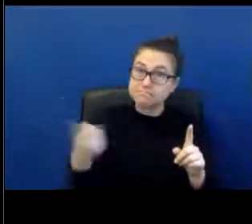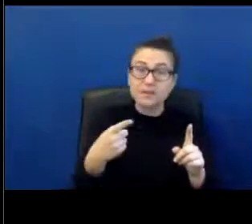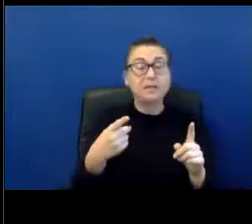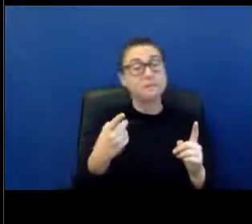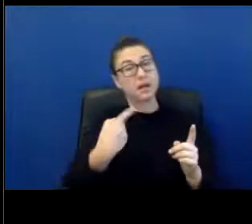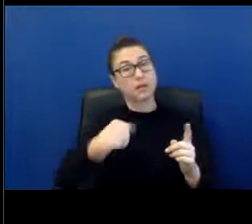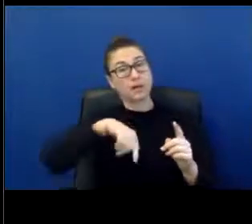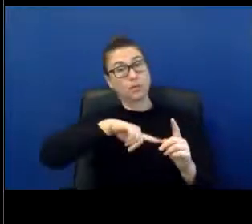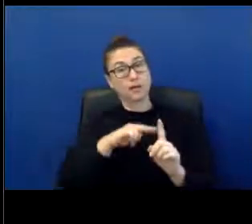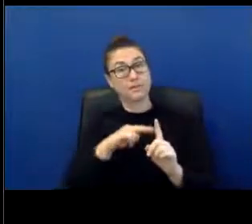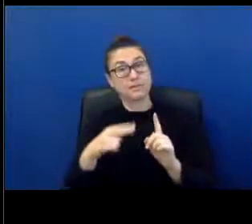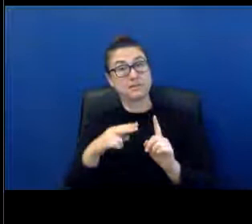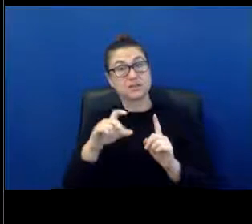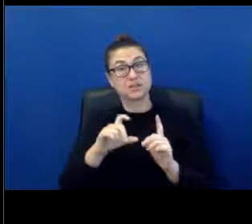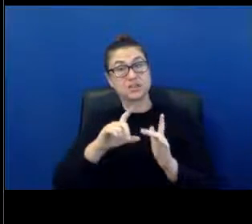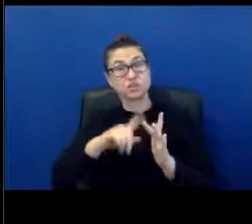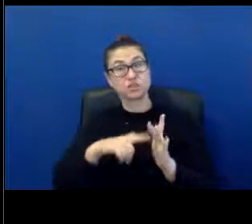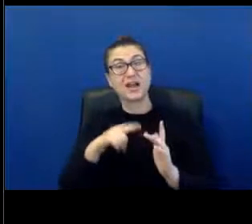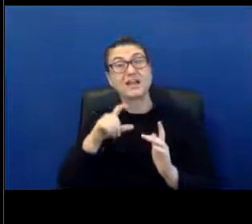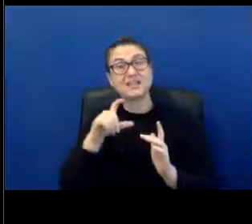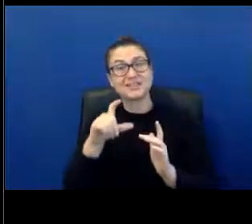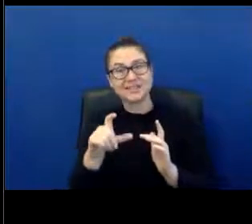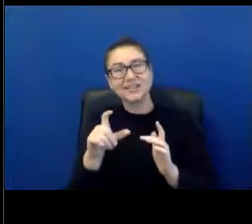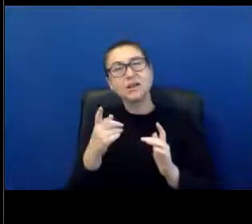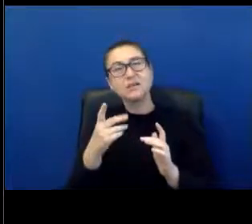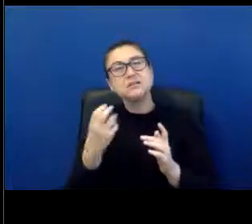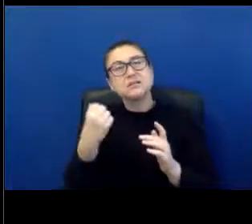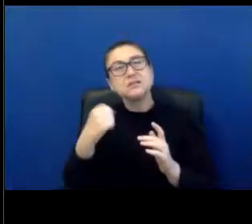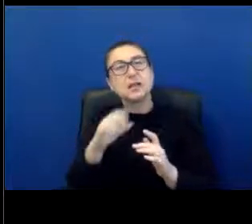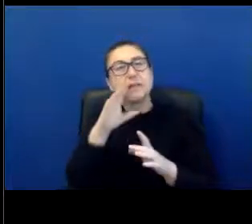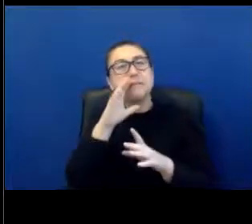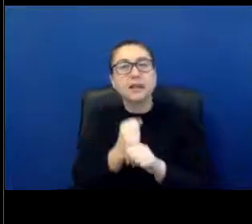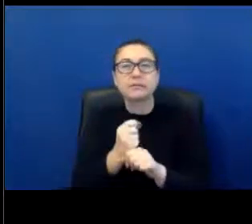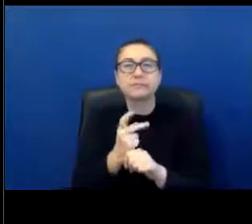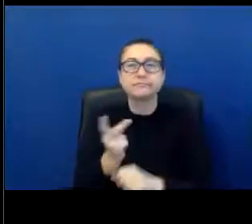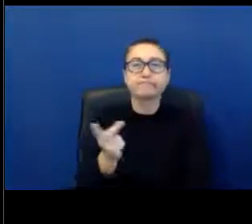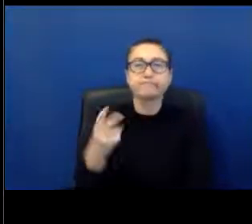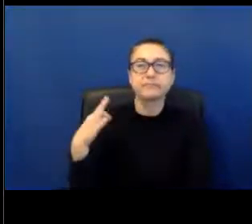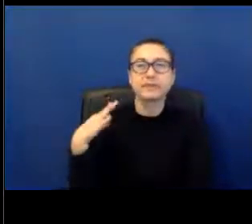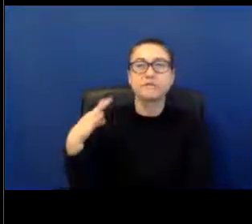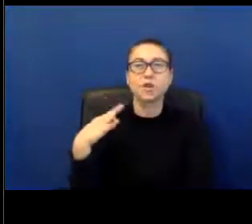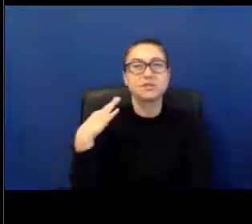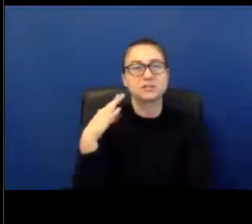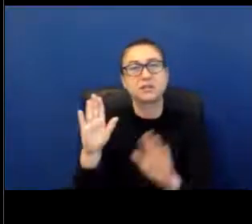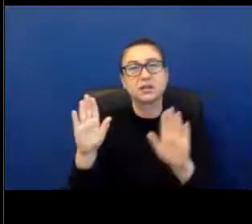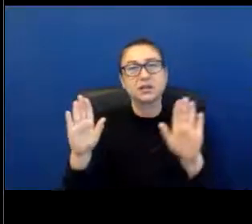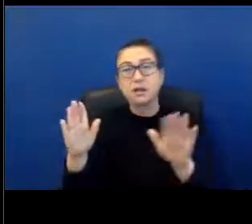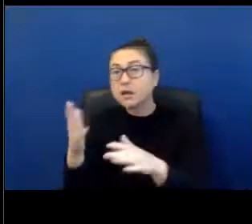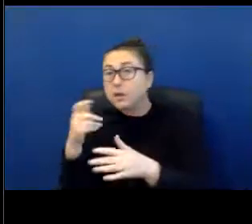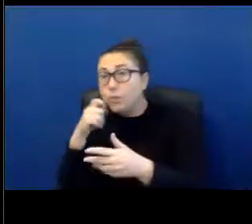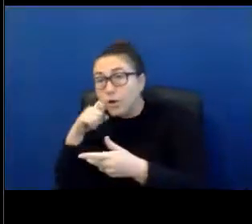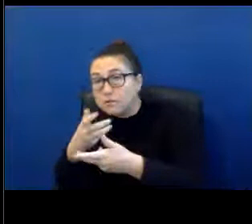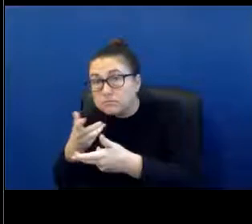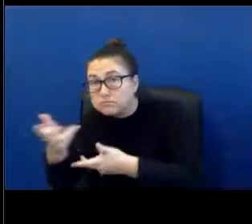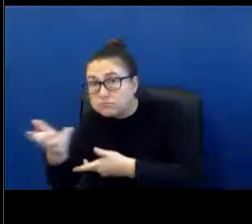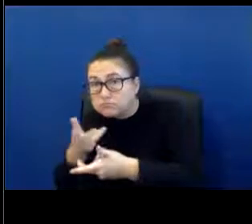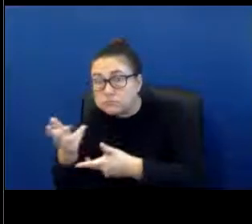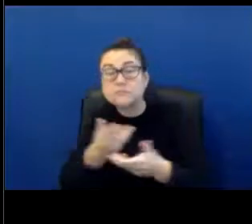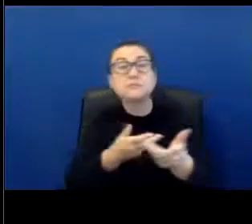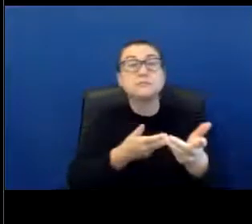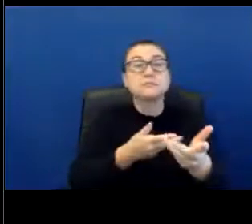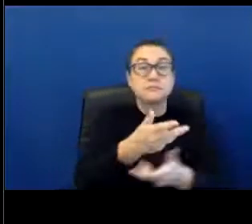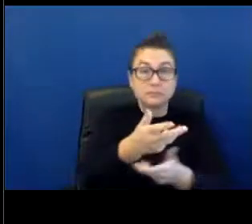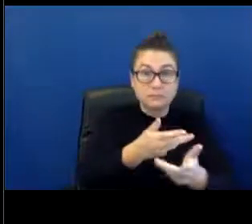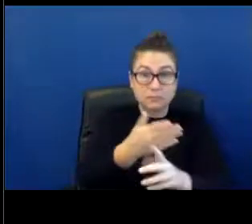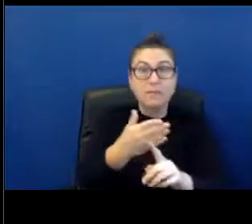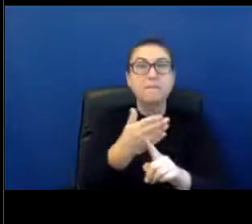process. And we do some pretty intensive work before we put the people together to make sure that they're willing to negotiate. Those